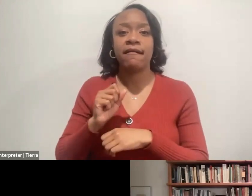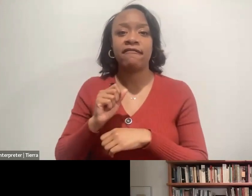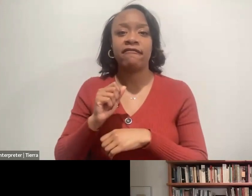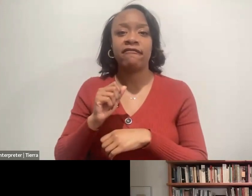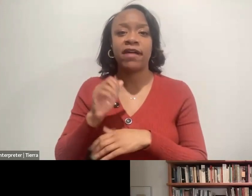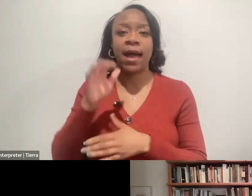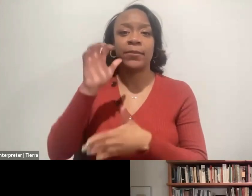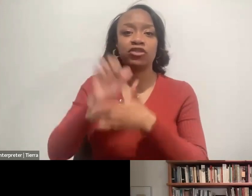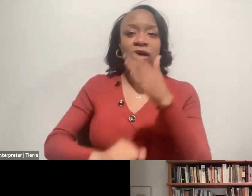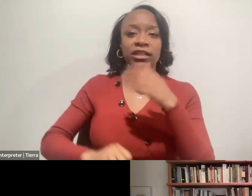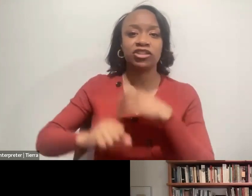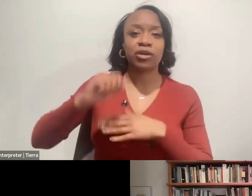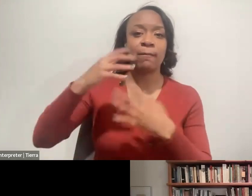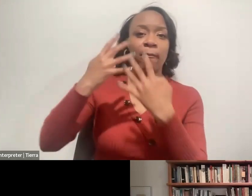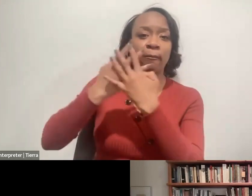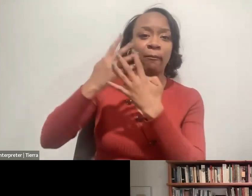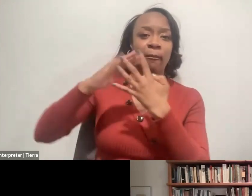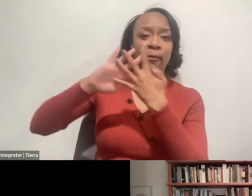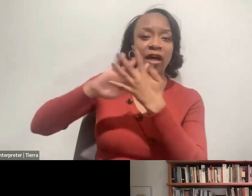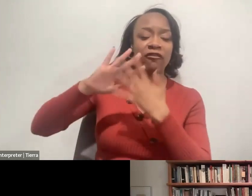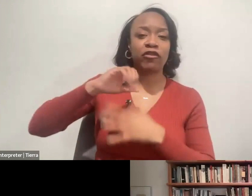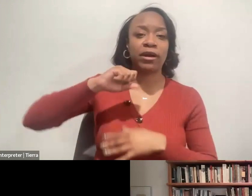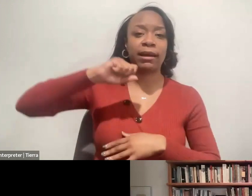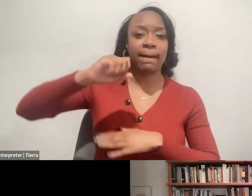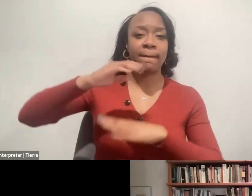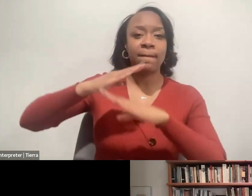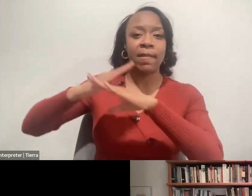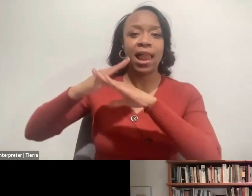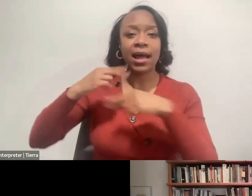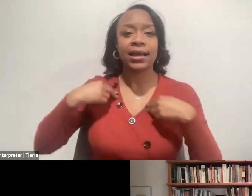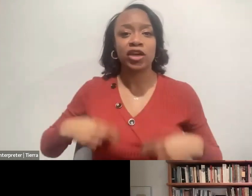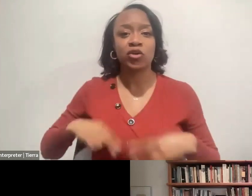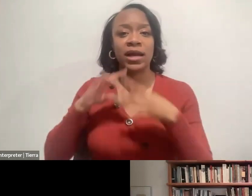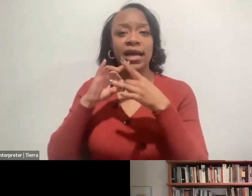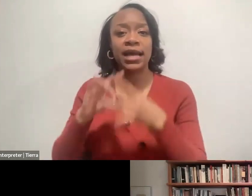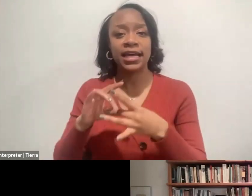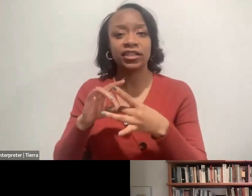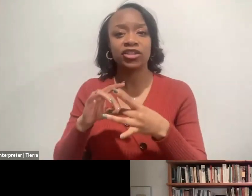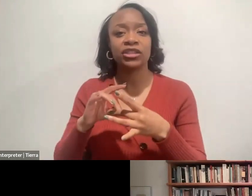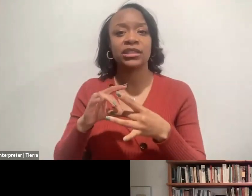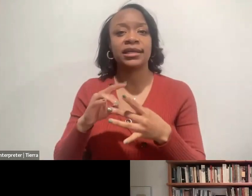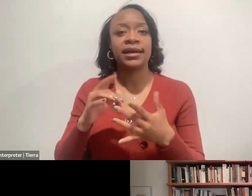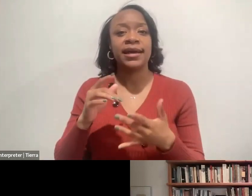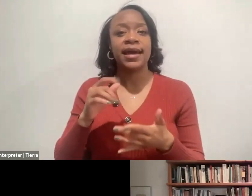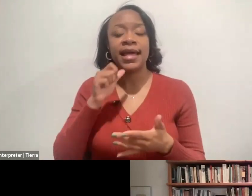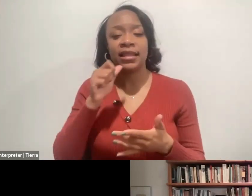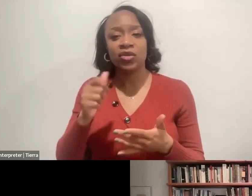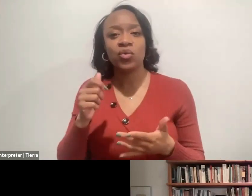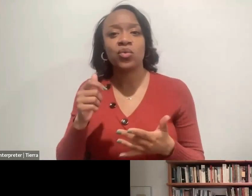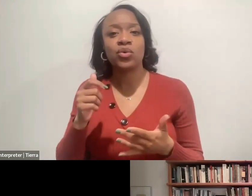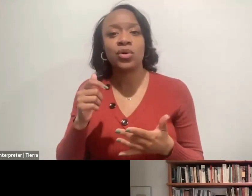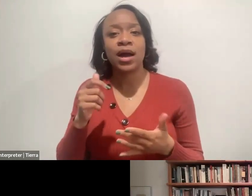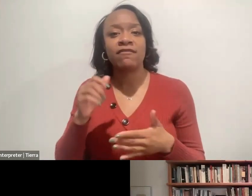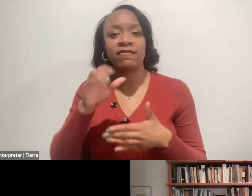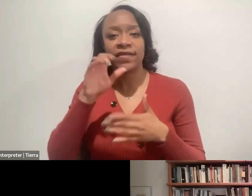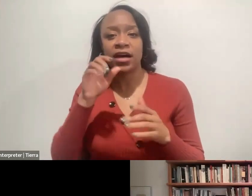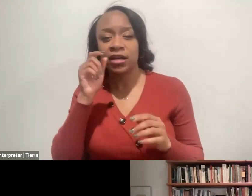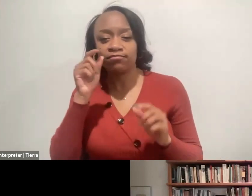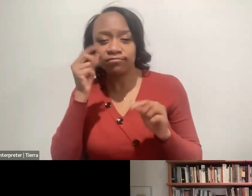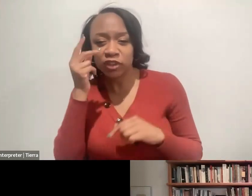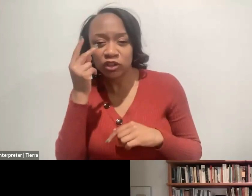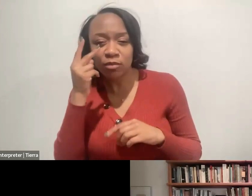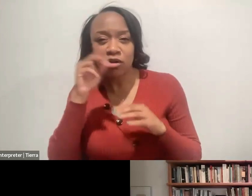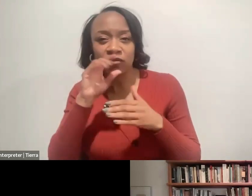and scarcely glimpsed consequences for people who are unseen and unacknowledged. So how would